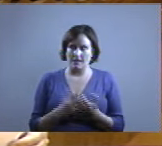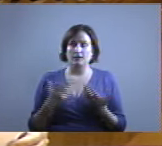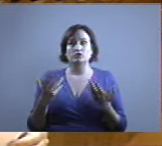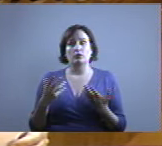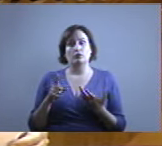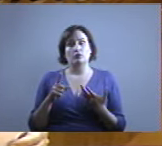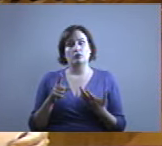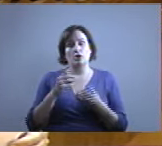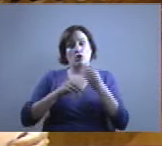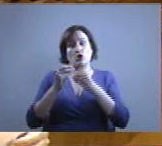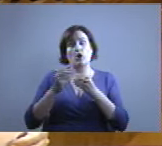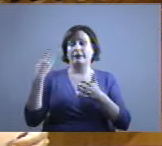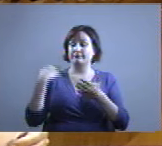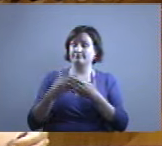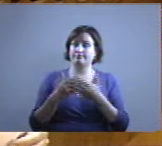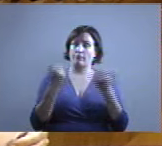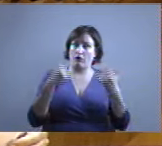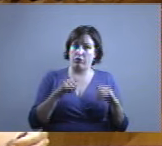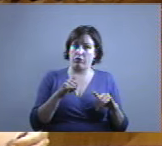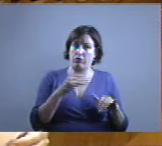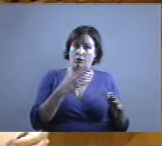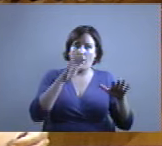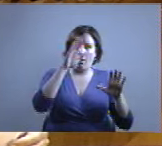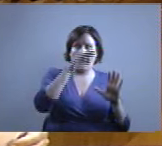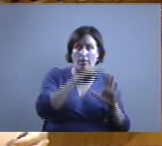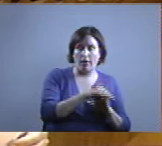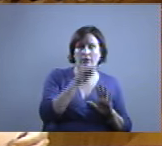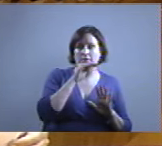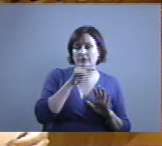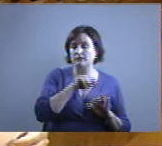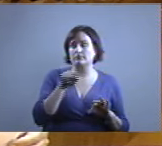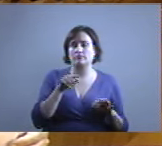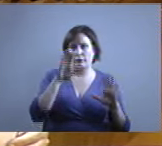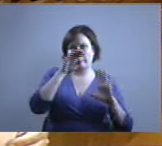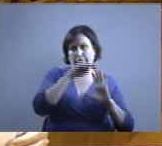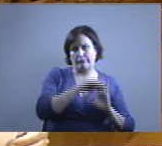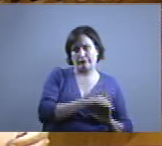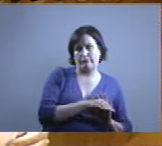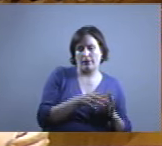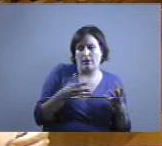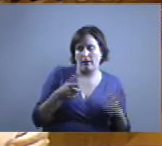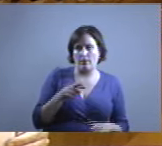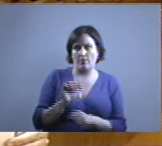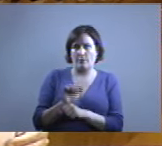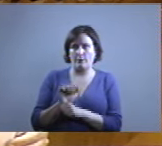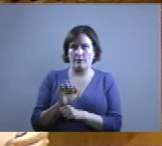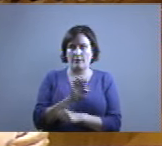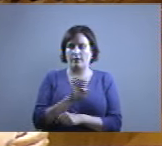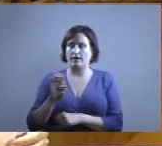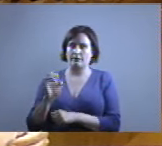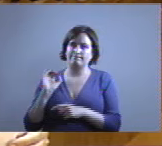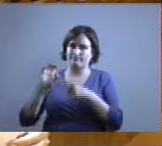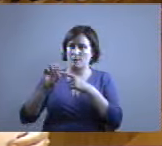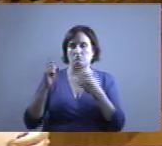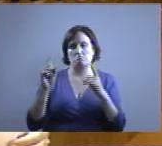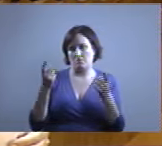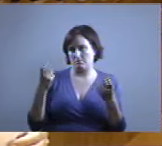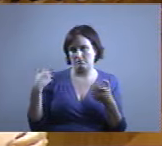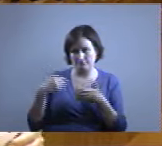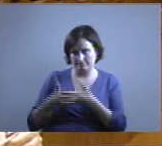of the economy over the last few years have resulted in a weakening of the figures indicating the measure of the employment equity reached in South